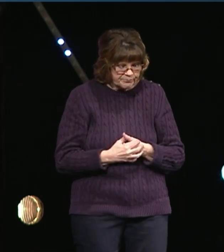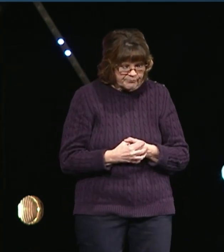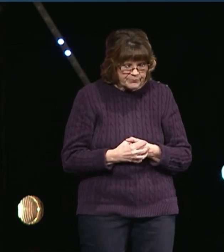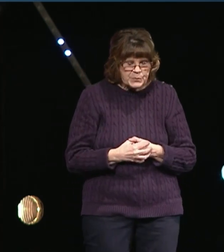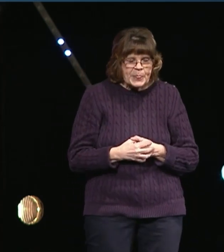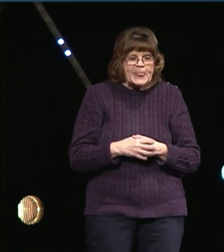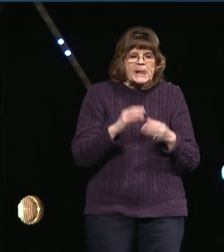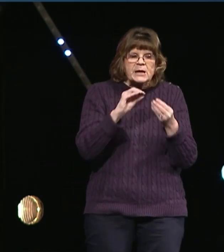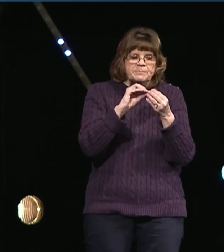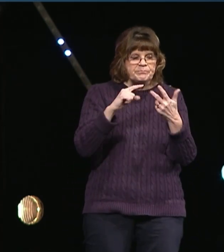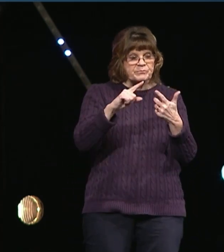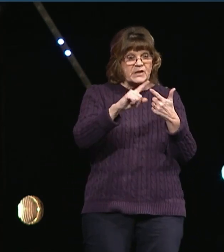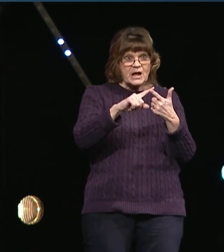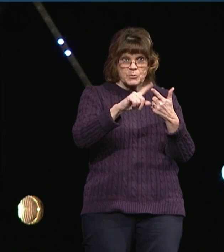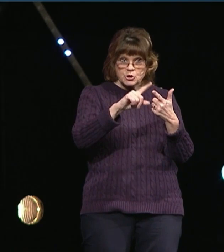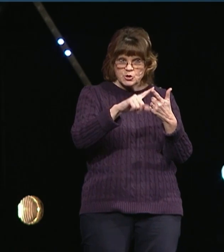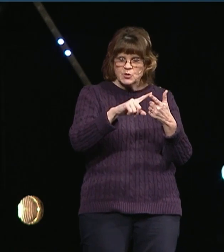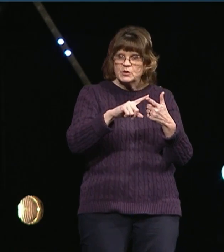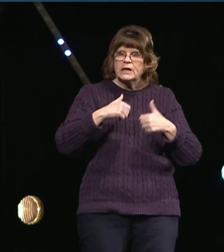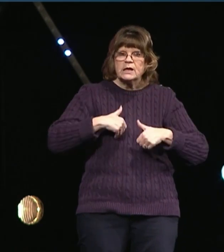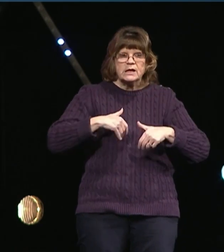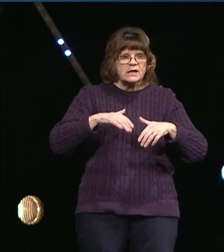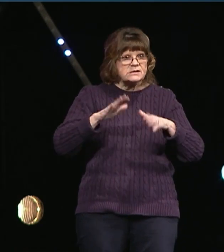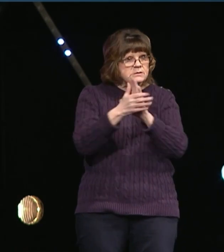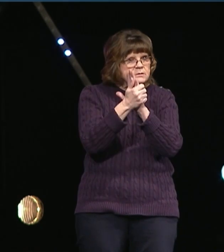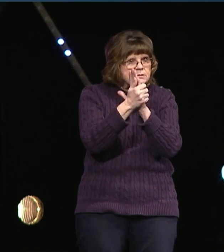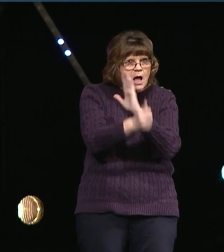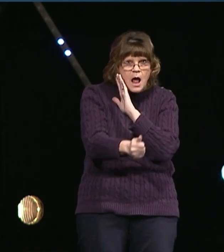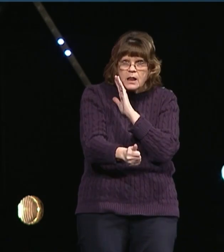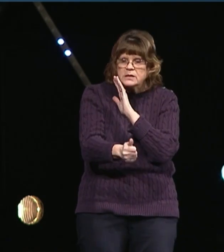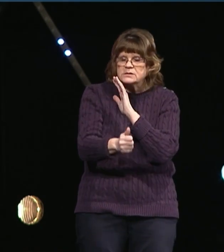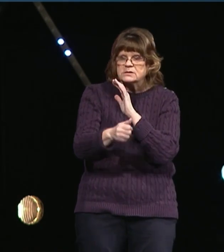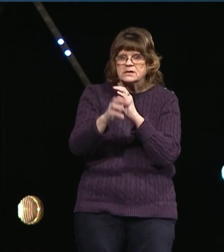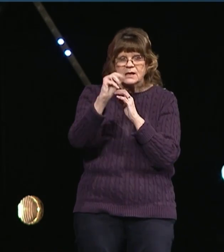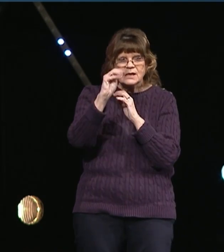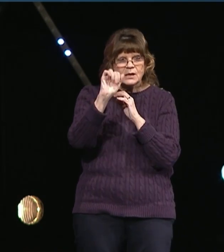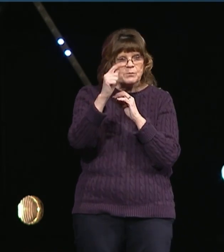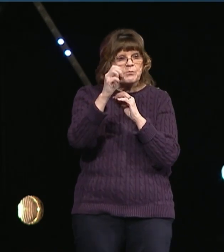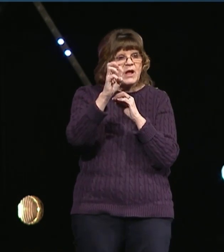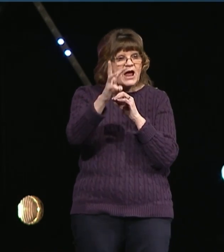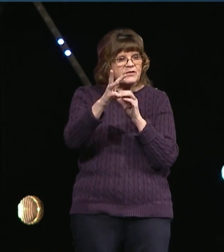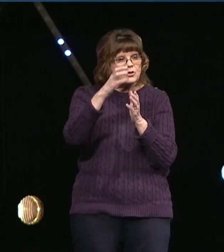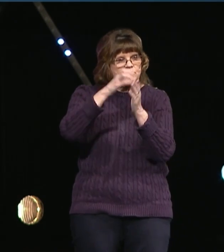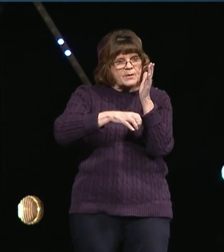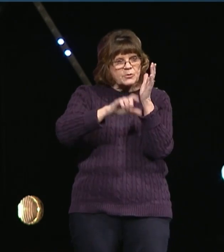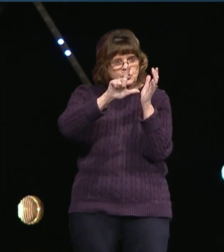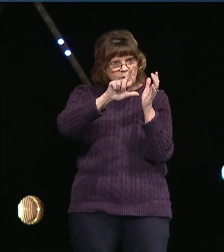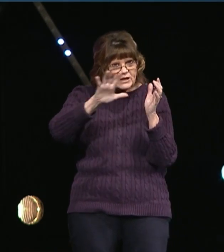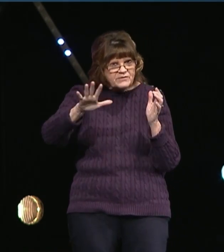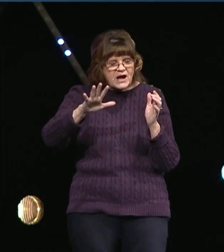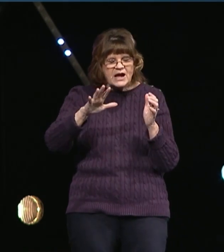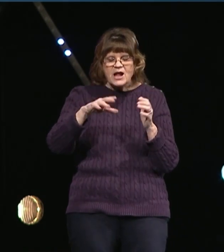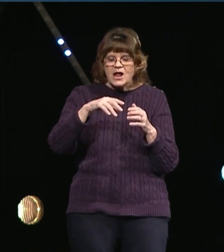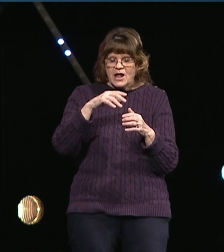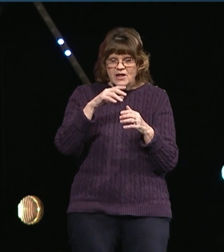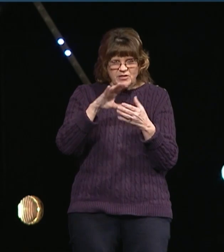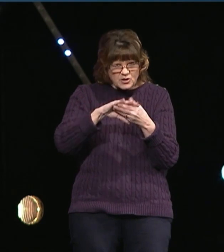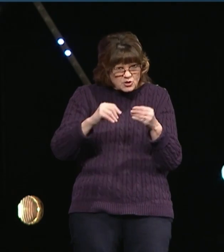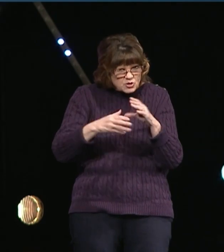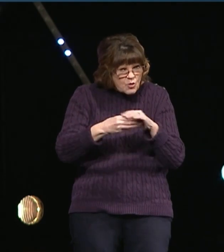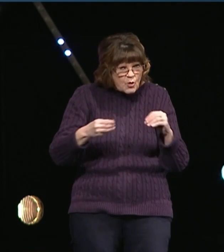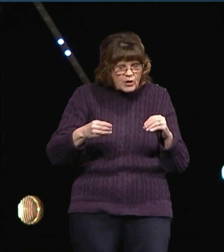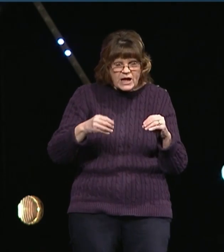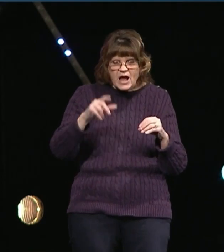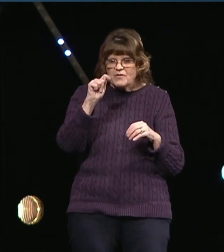Number two, Dennis gave of his talents. Matthew 25 tells us a story that I think many of you are familiar with, of the parable of the talents,